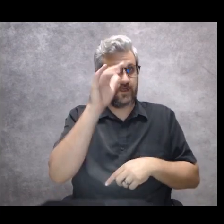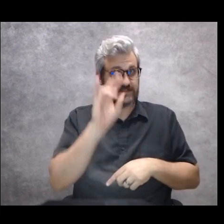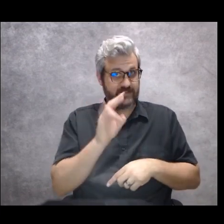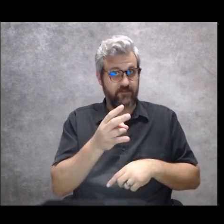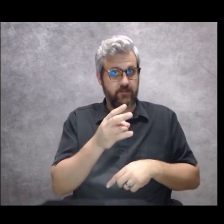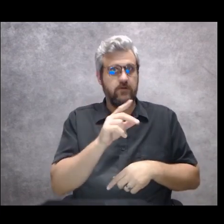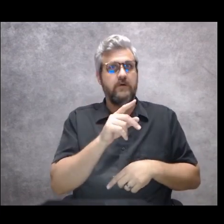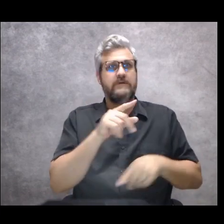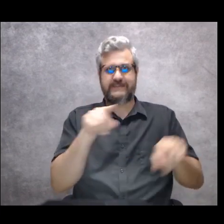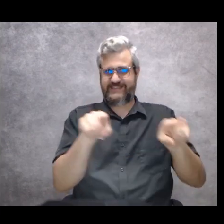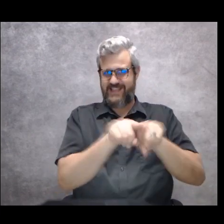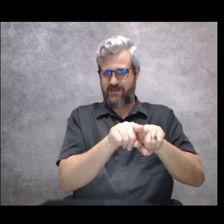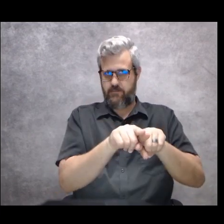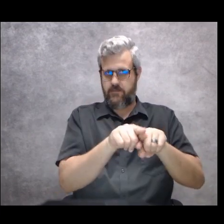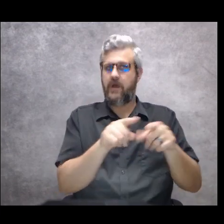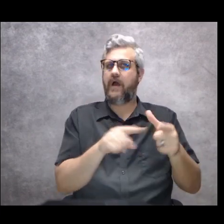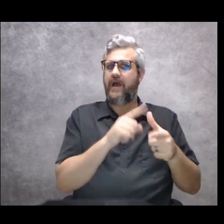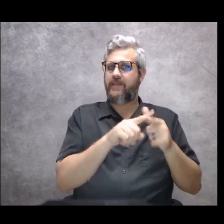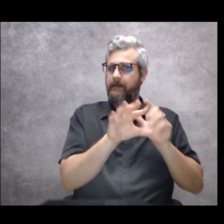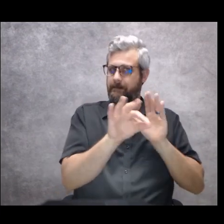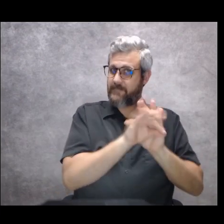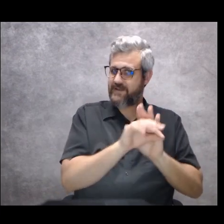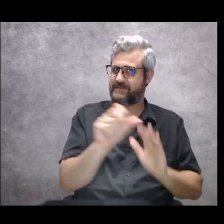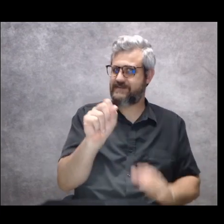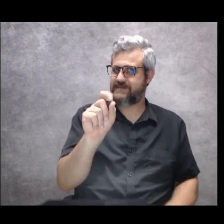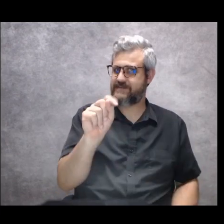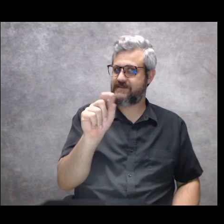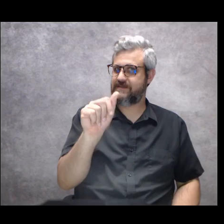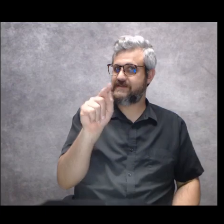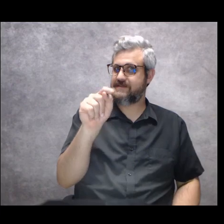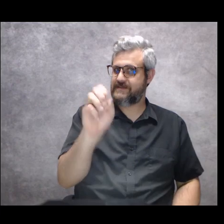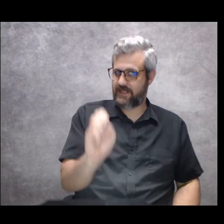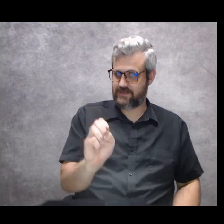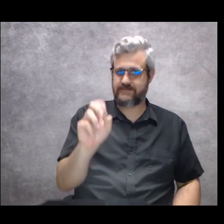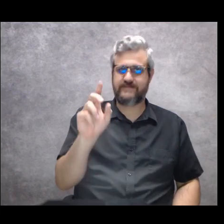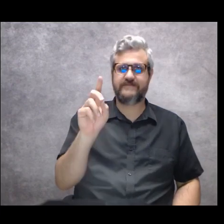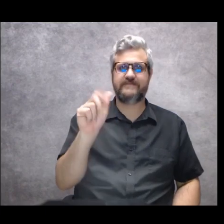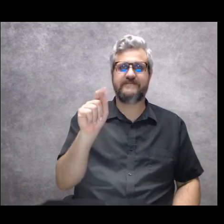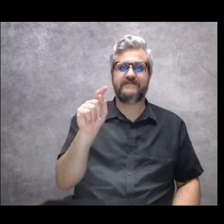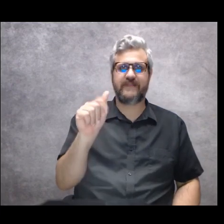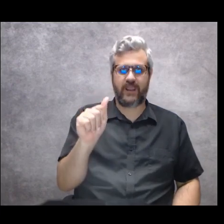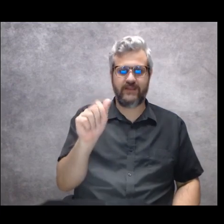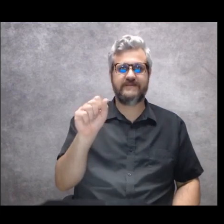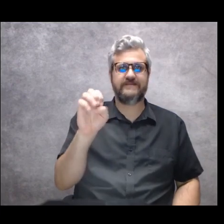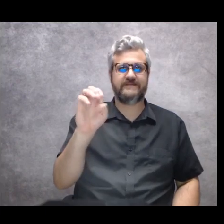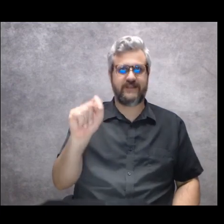select State Dataset. Save the State Dataset report.